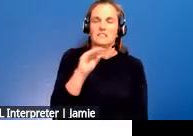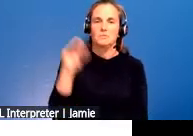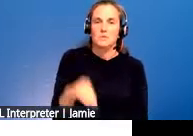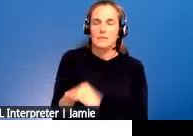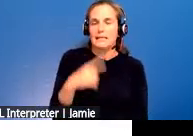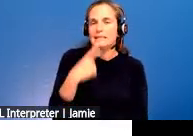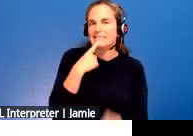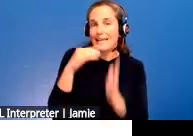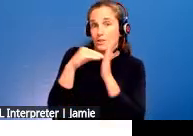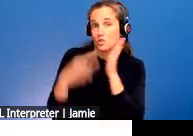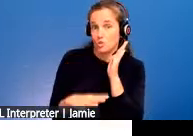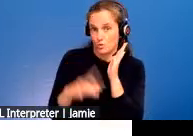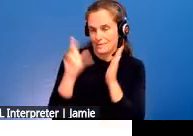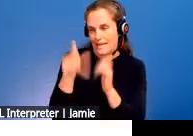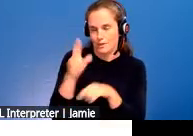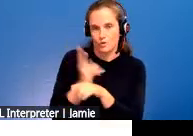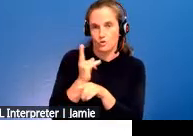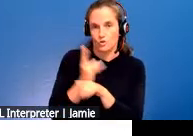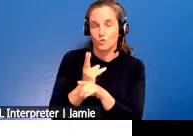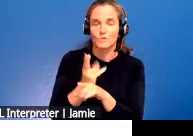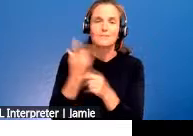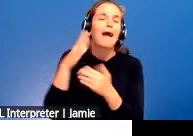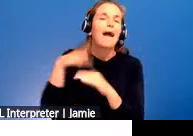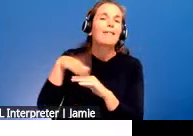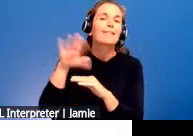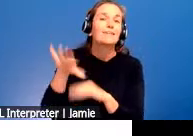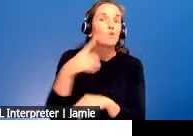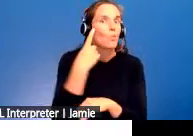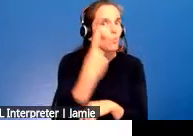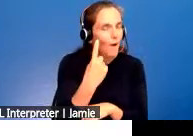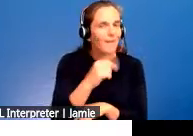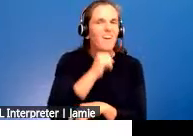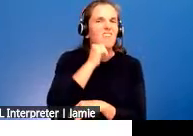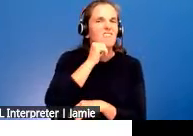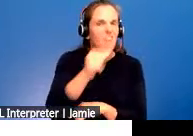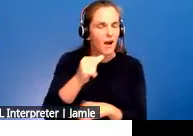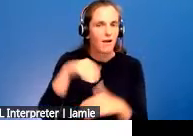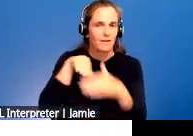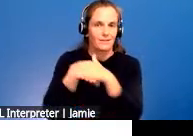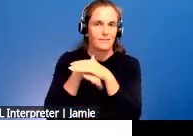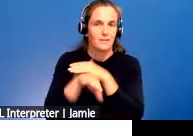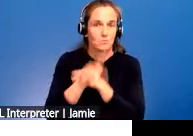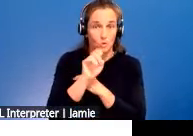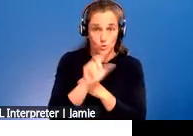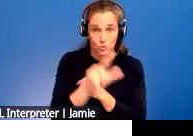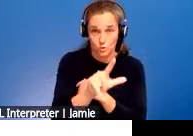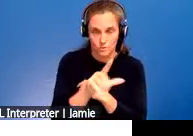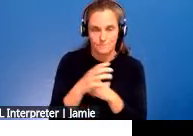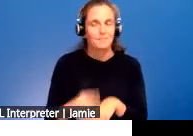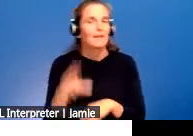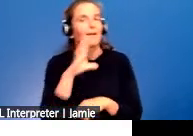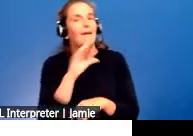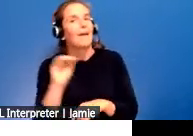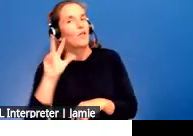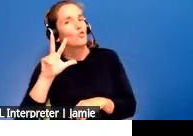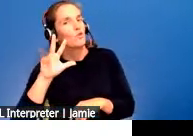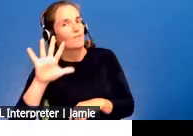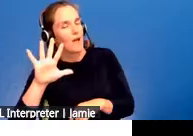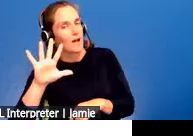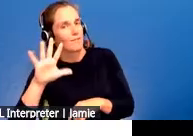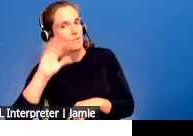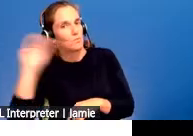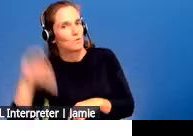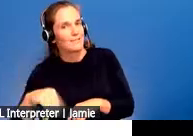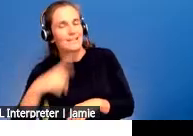had to use at least one inaccessible tool, while about 35% said the students had to use at least two